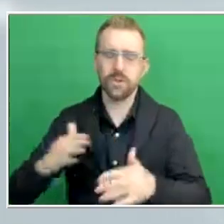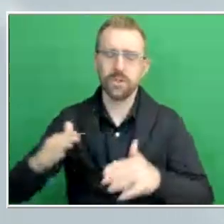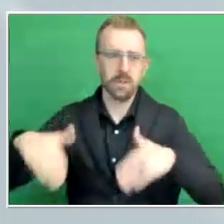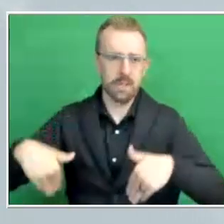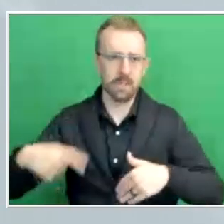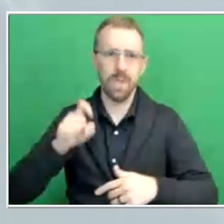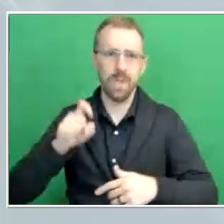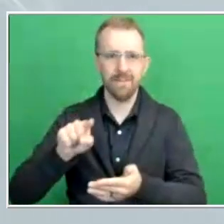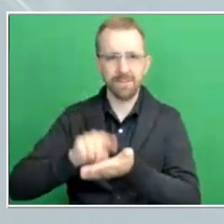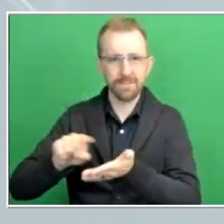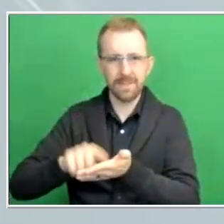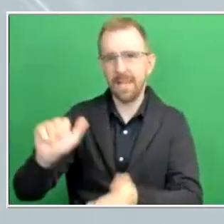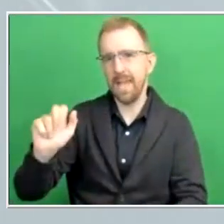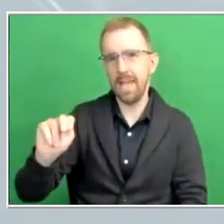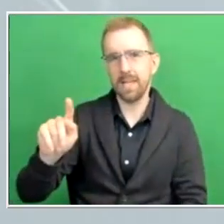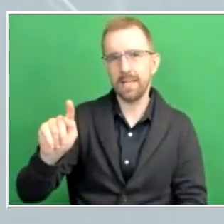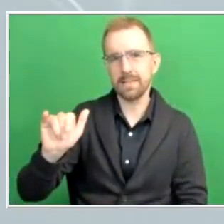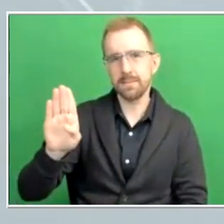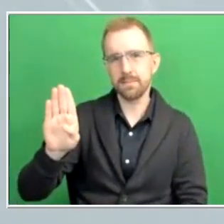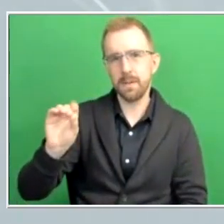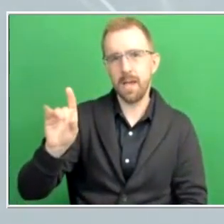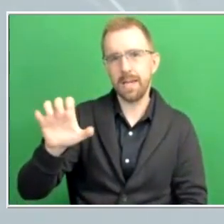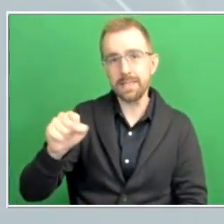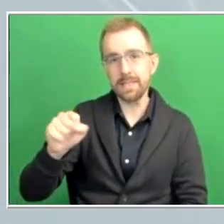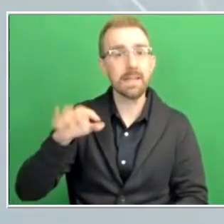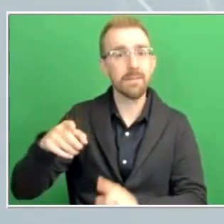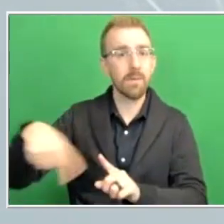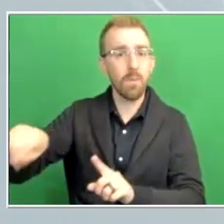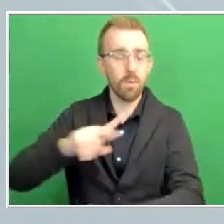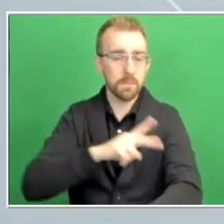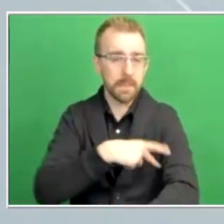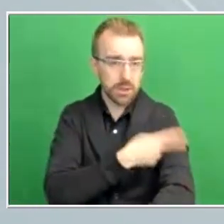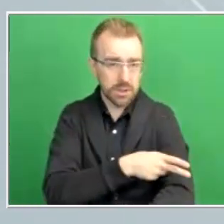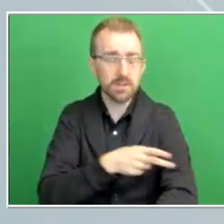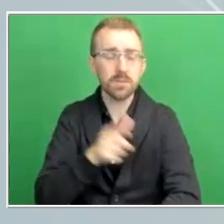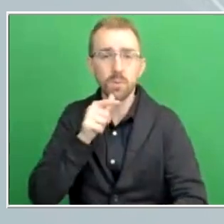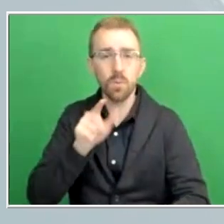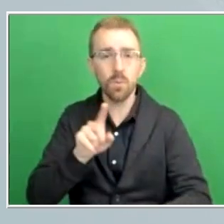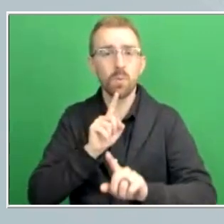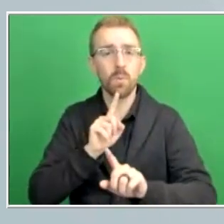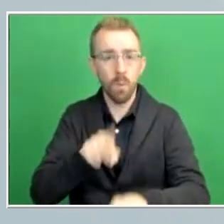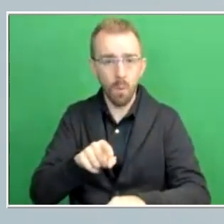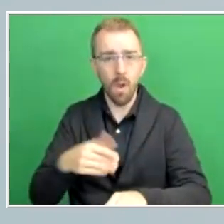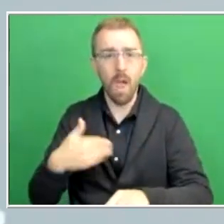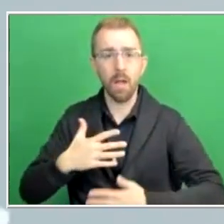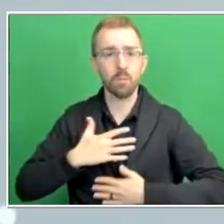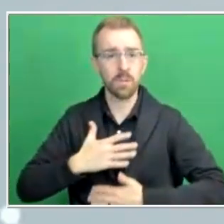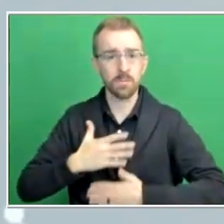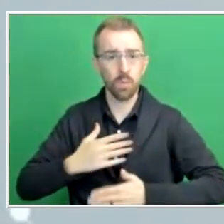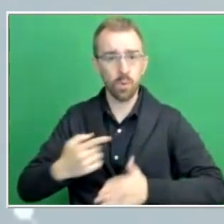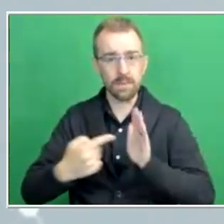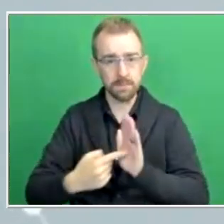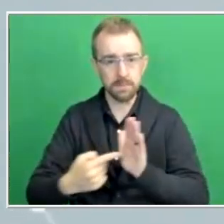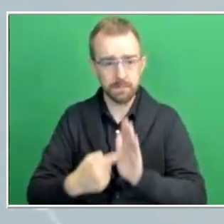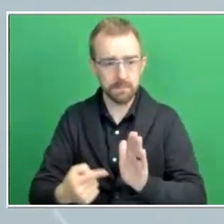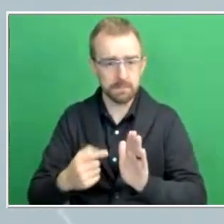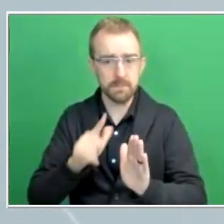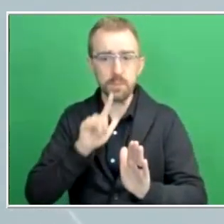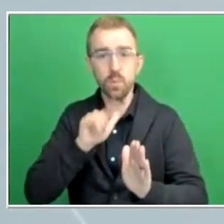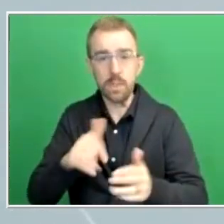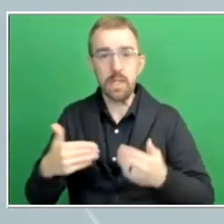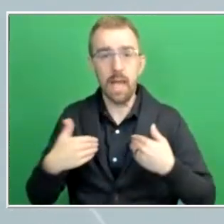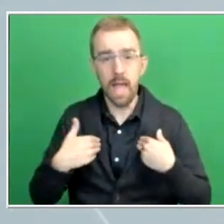look at antibodies to see if that patient, those patients who reported respiratory symptoms truly had